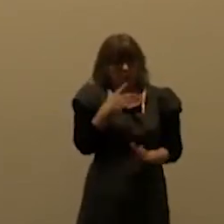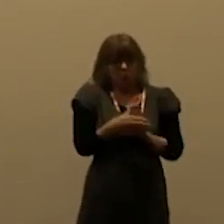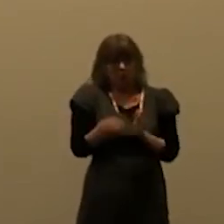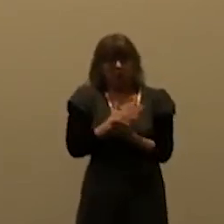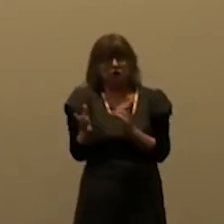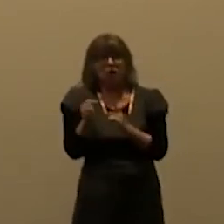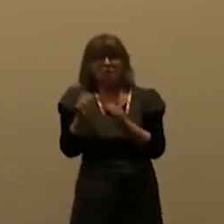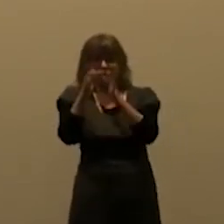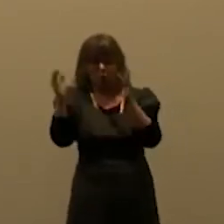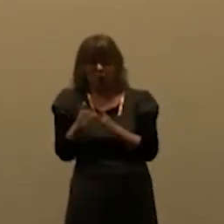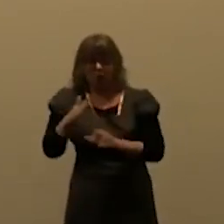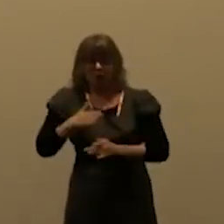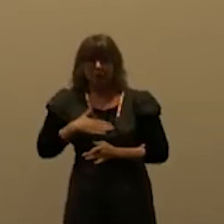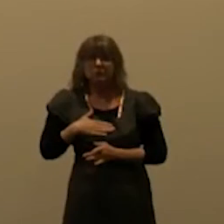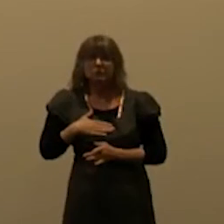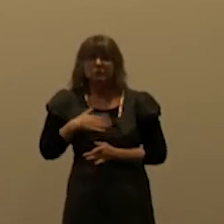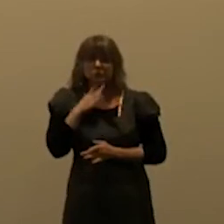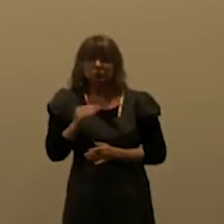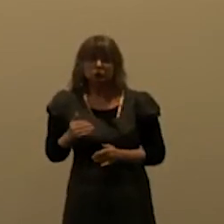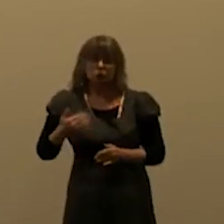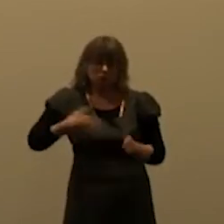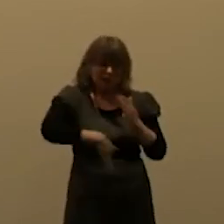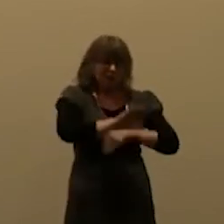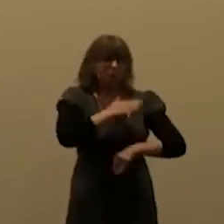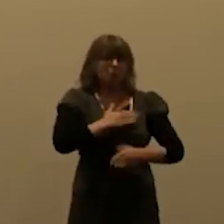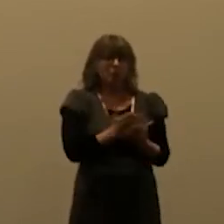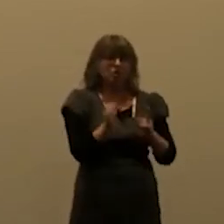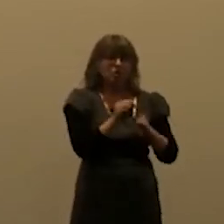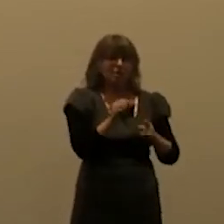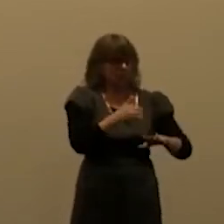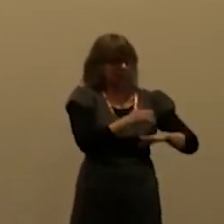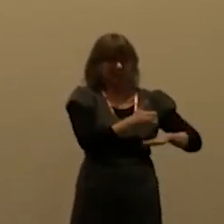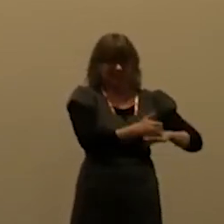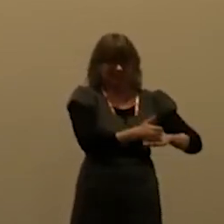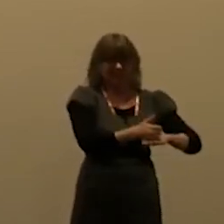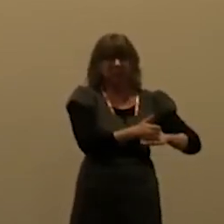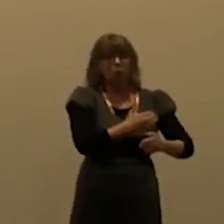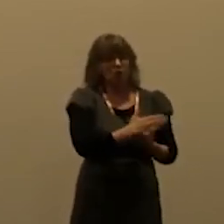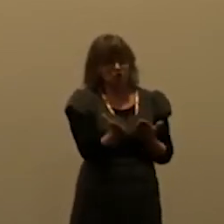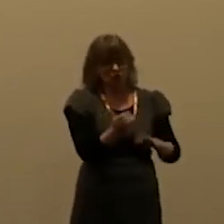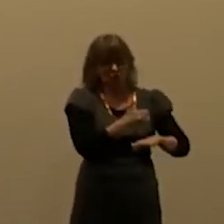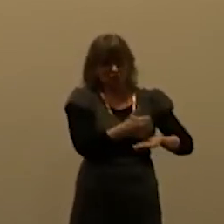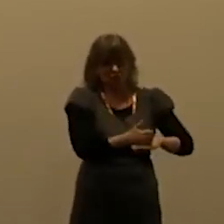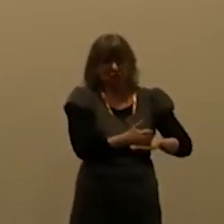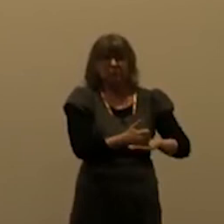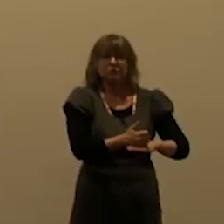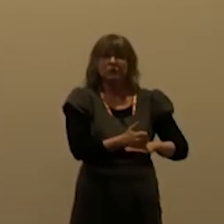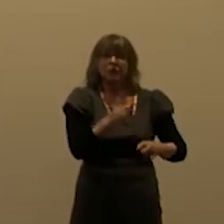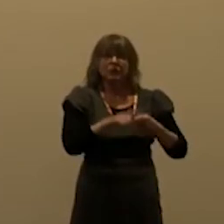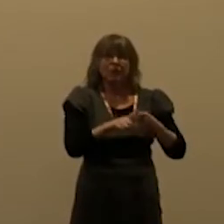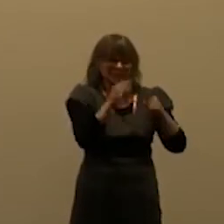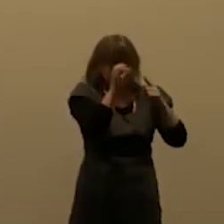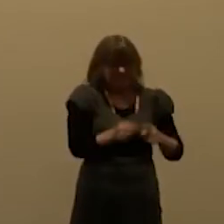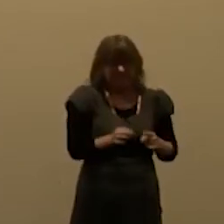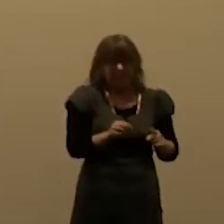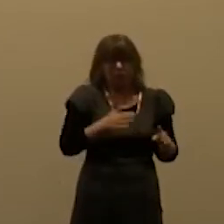SharePoint Online, for example, you could export the SharePoint settings. You could export the SharePoint sharing settings. It depends on the granularity you want to go.